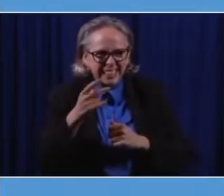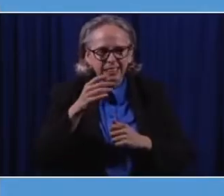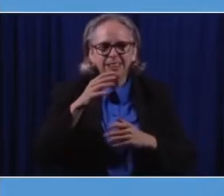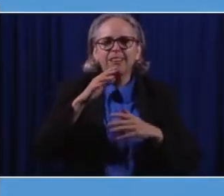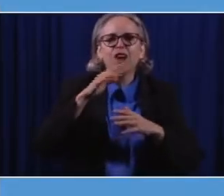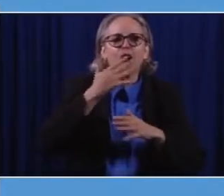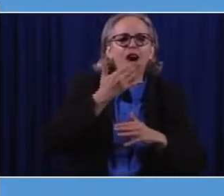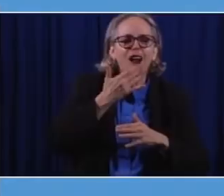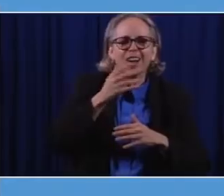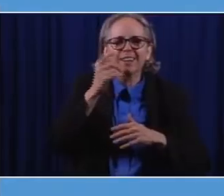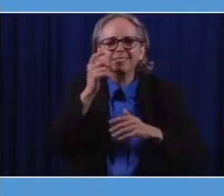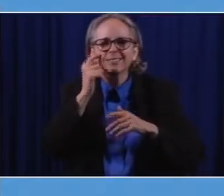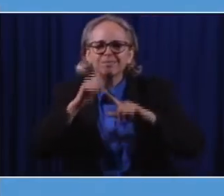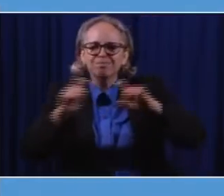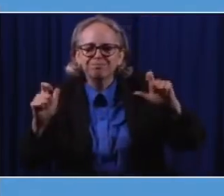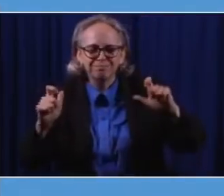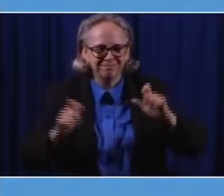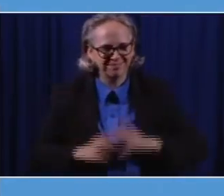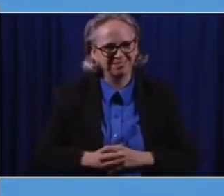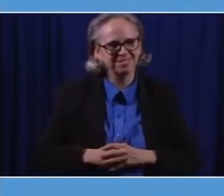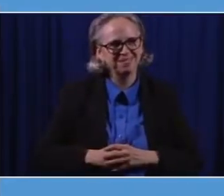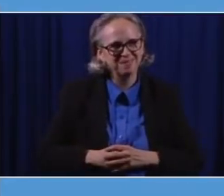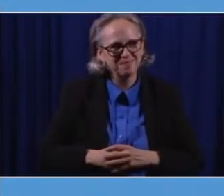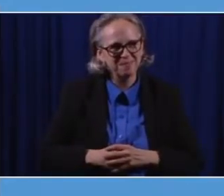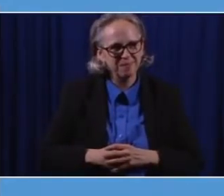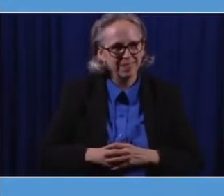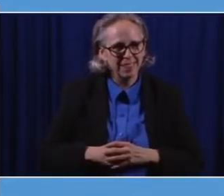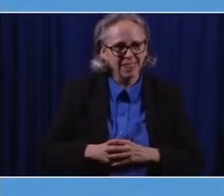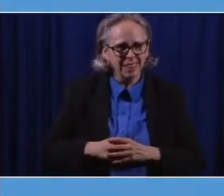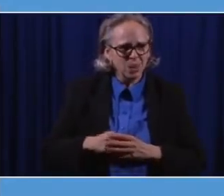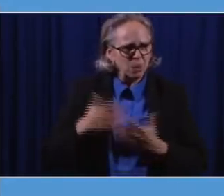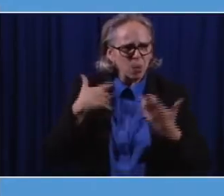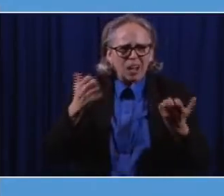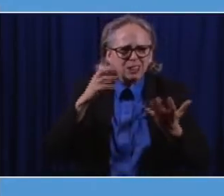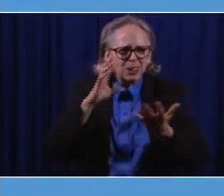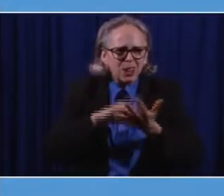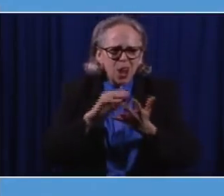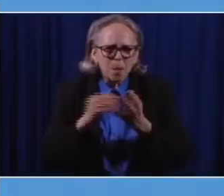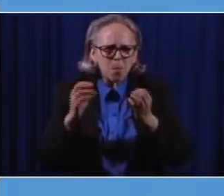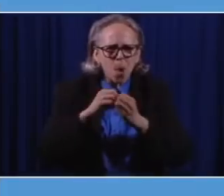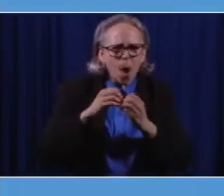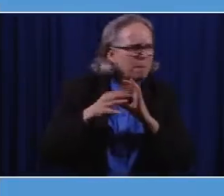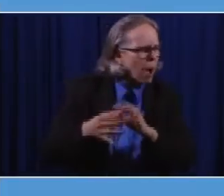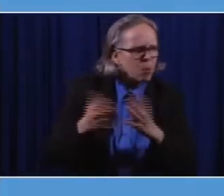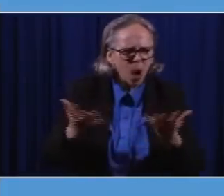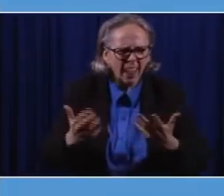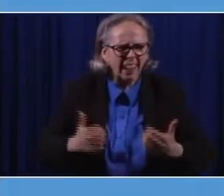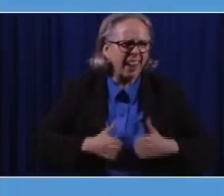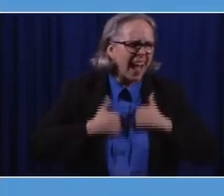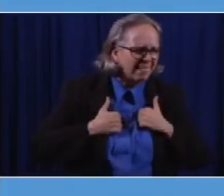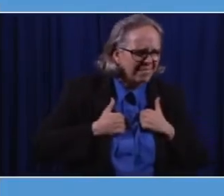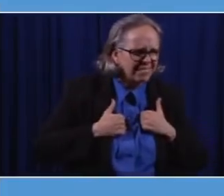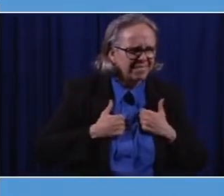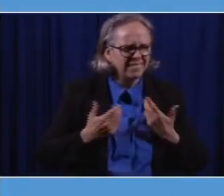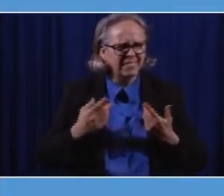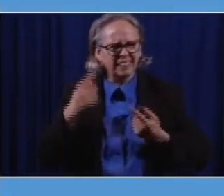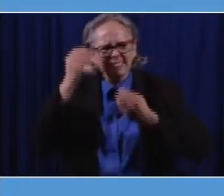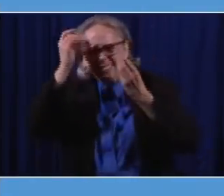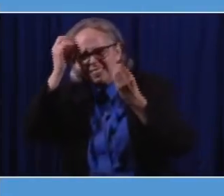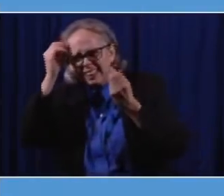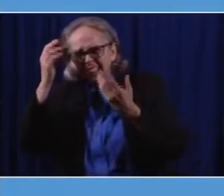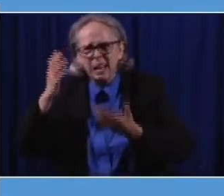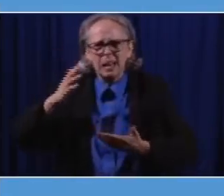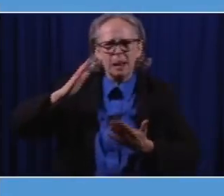cover. They've helped us to connect as a family and learn more about things around us, like baking. This is one of our favorite books. And